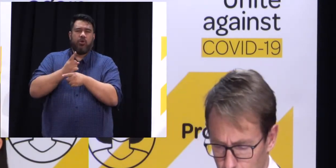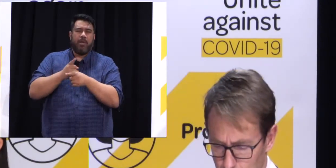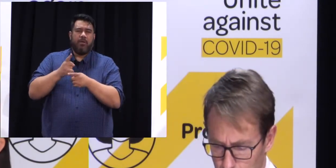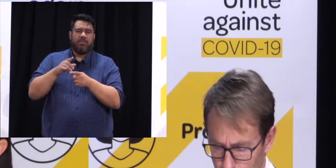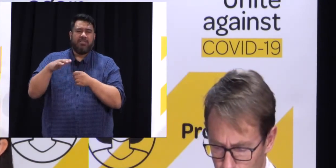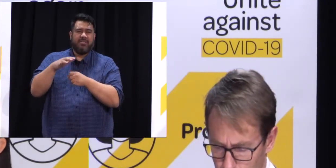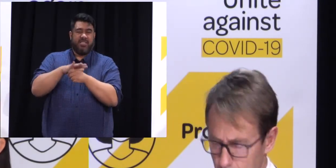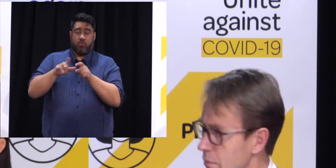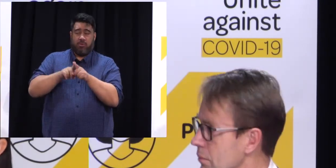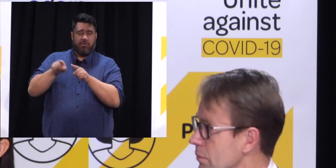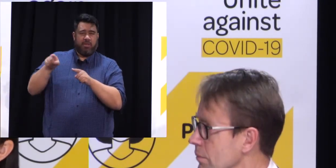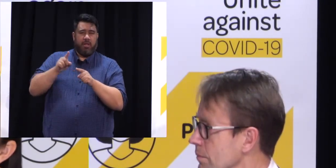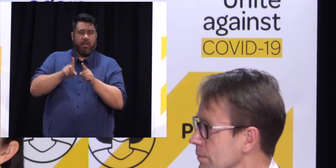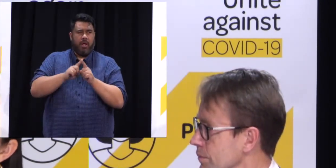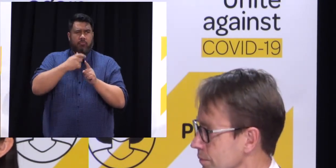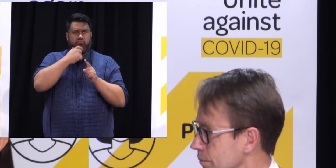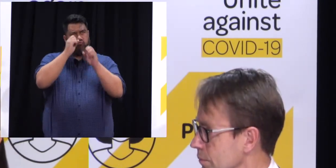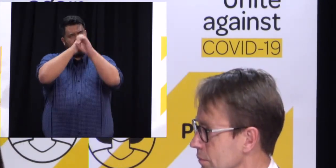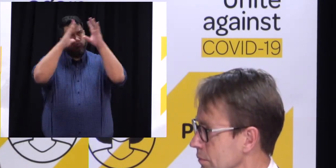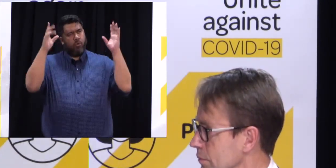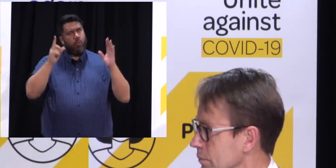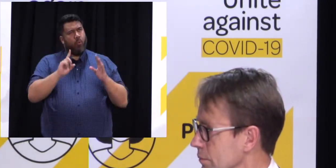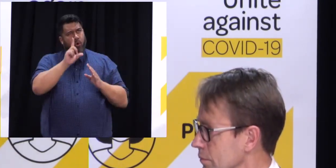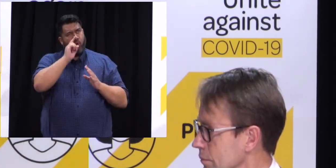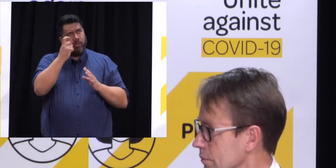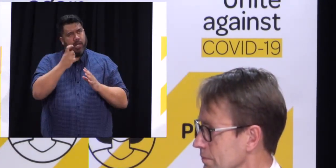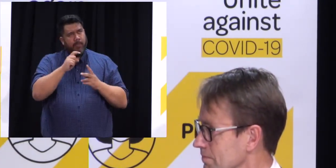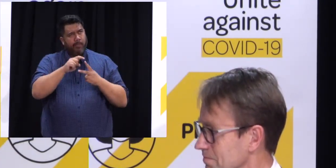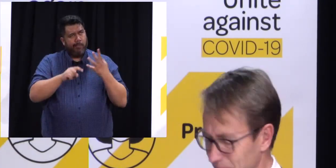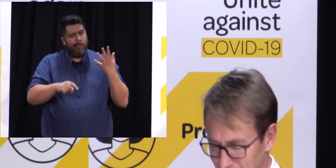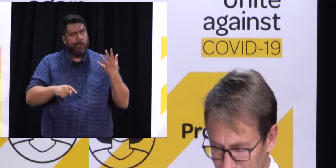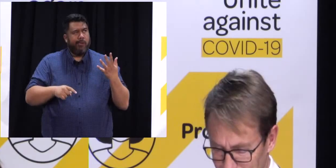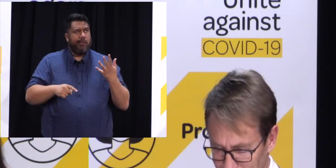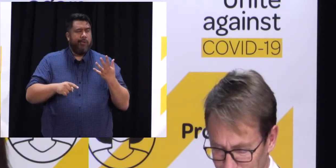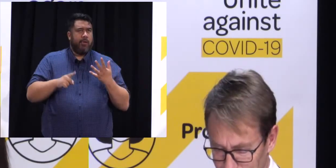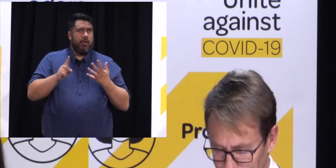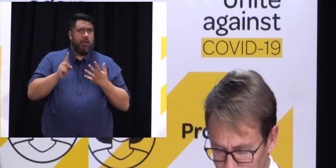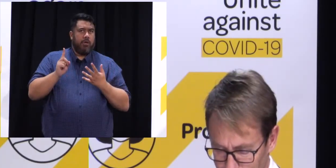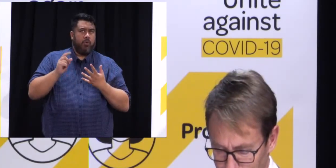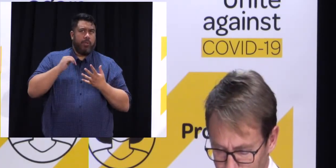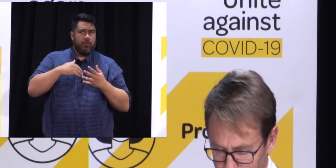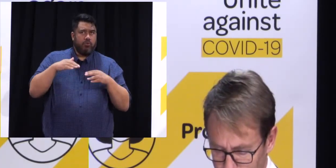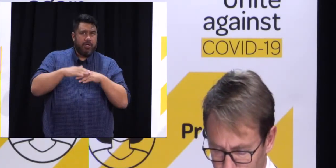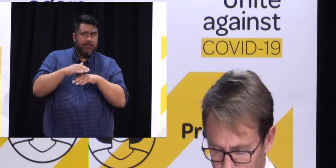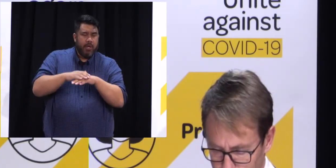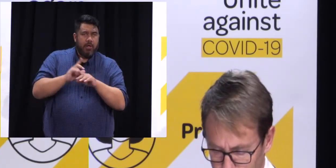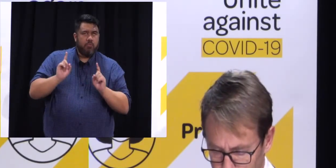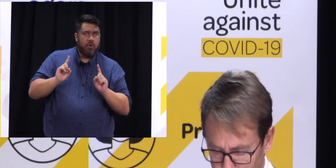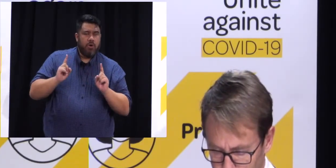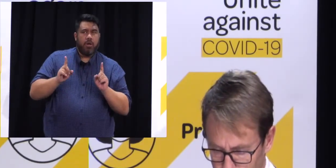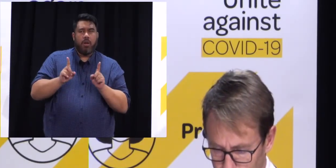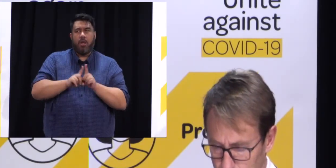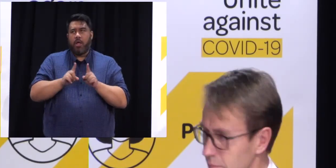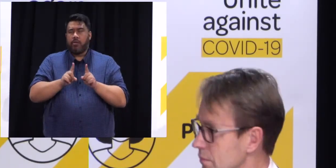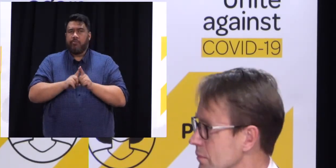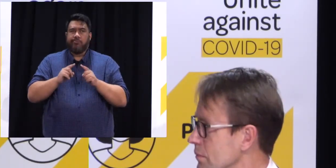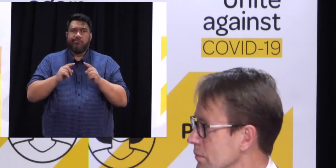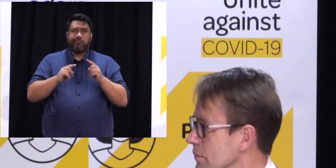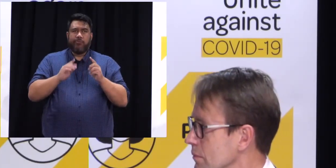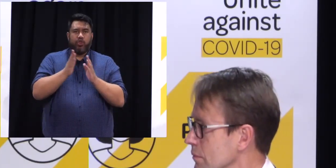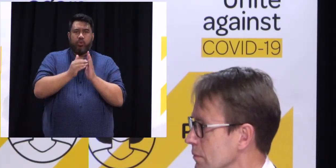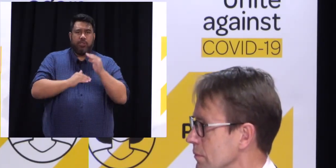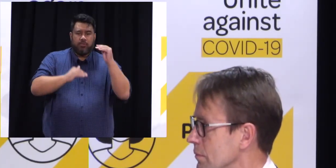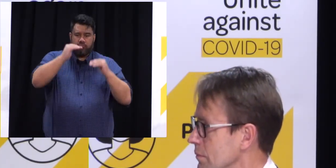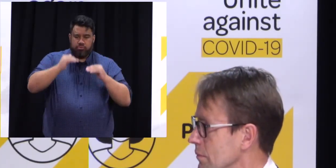questions and issues that will need to be worked through if we are to have a situation where we have borders and different alert levels for different parts